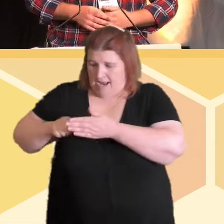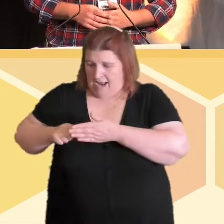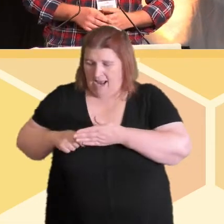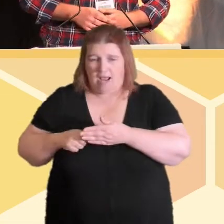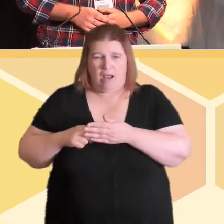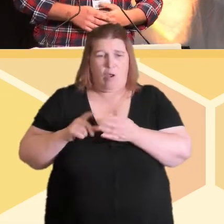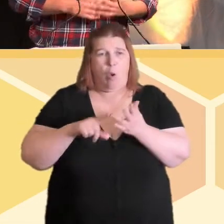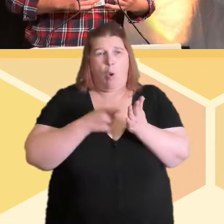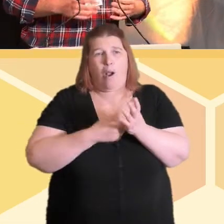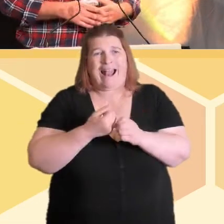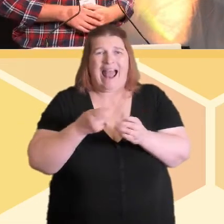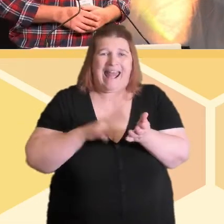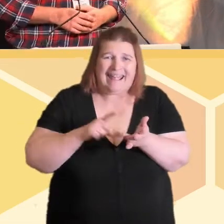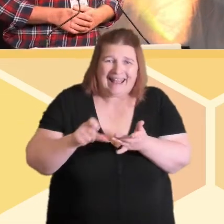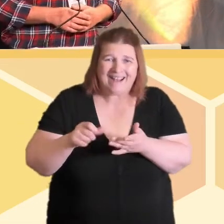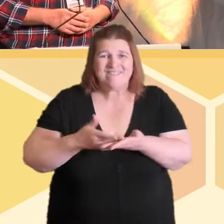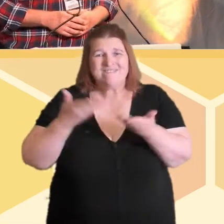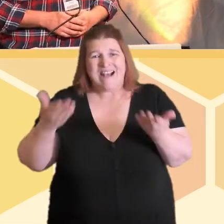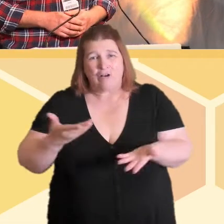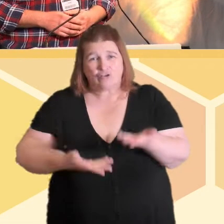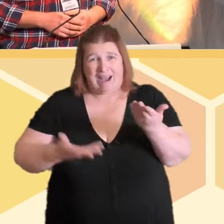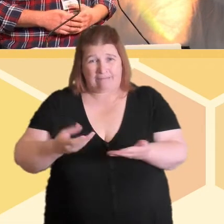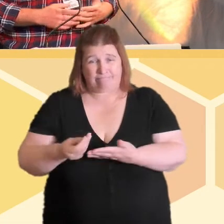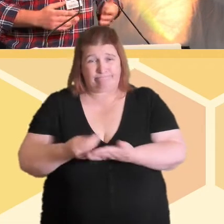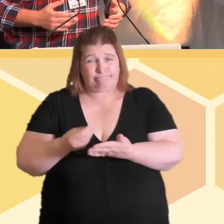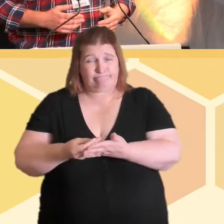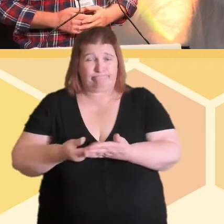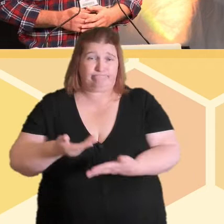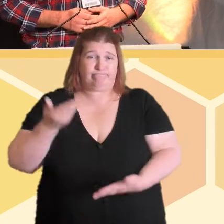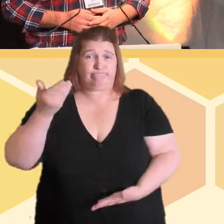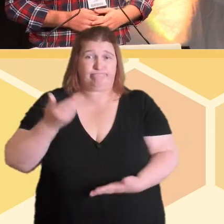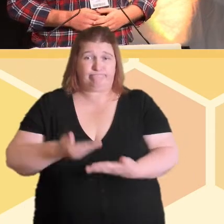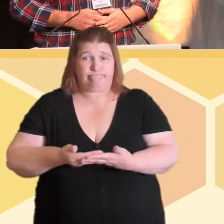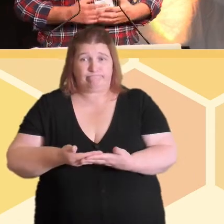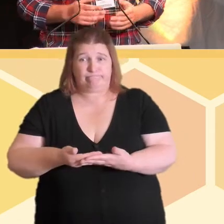trade products, let alone the elevated costs of